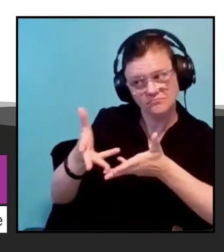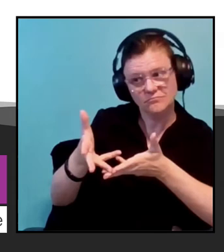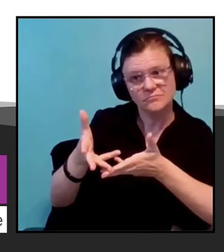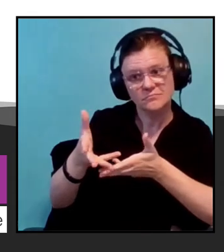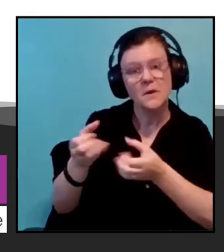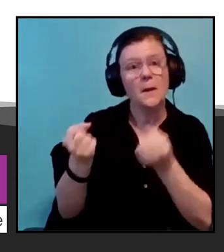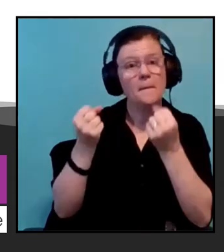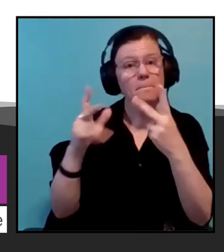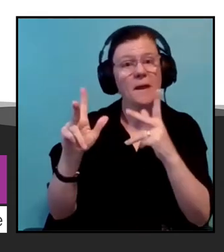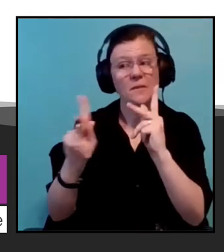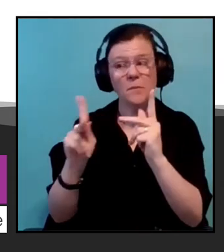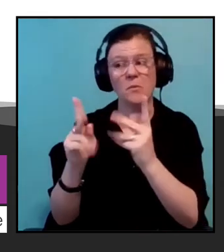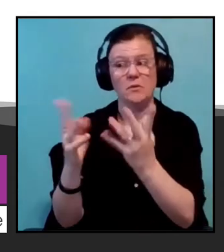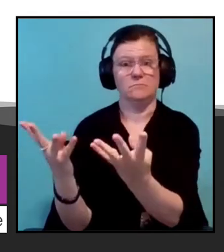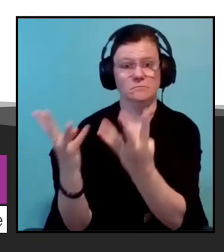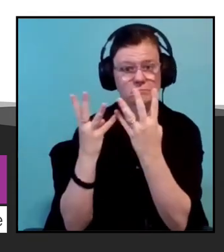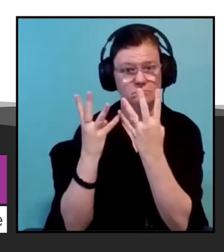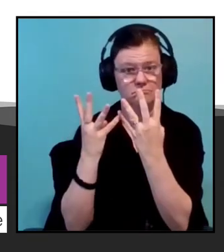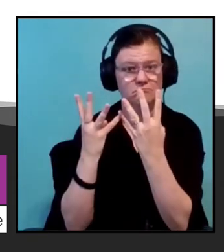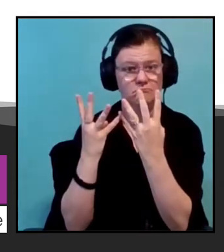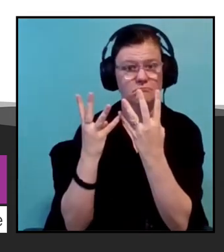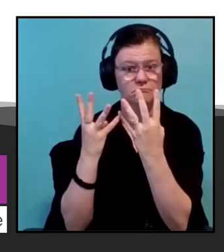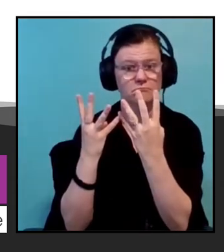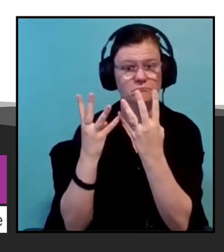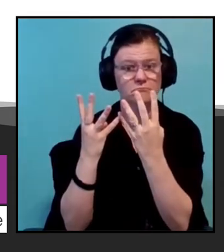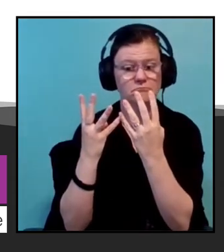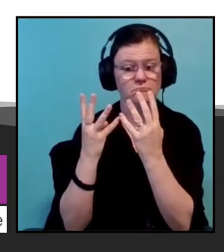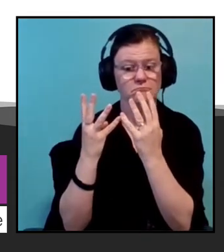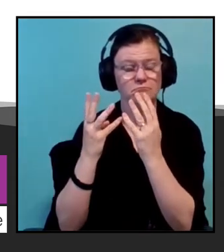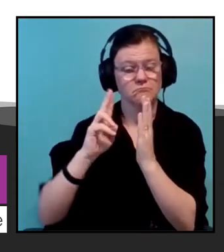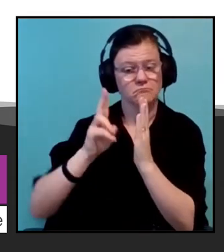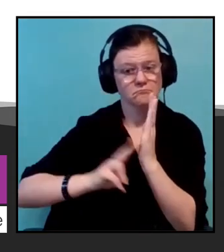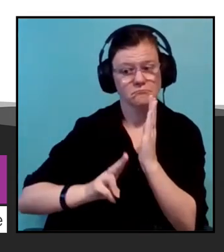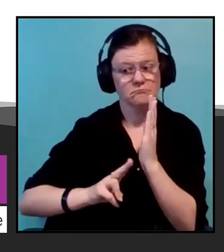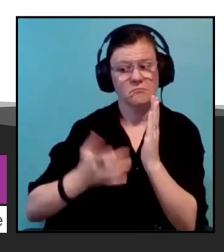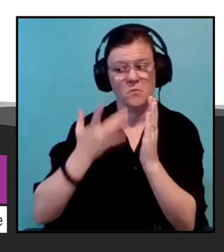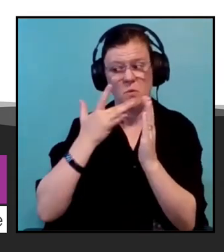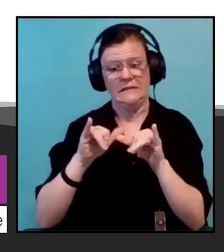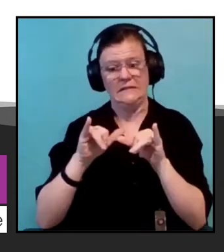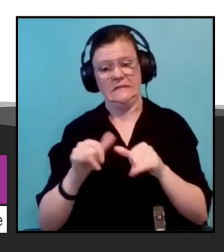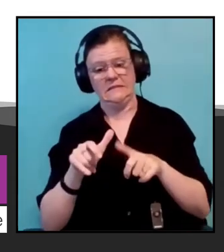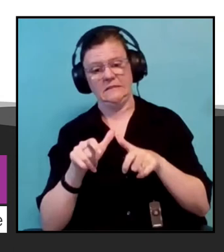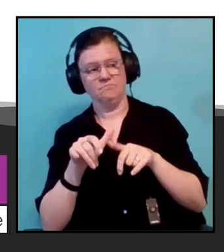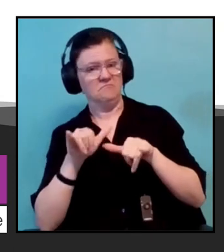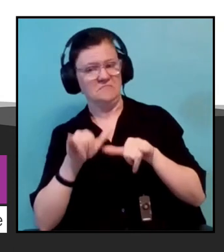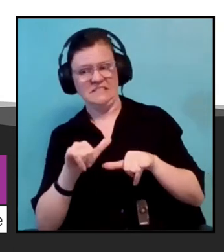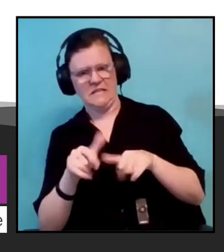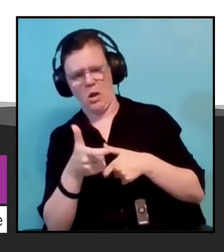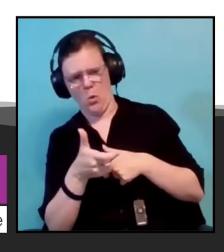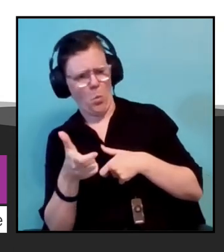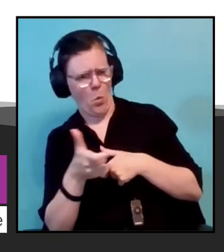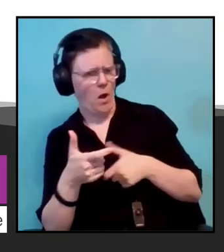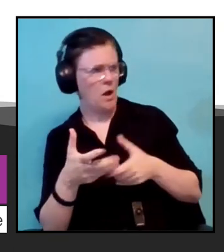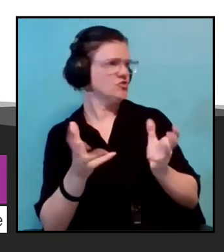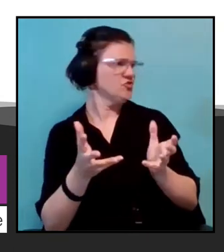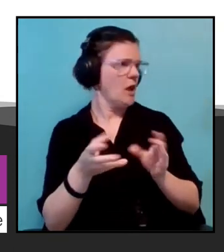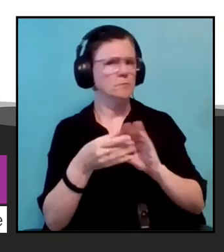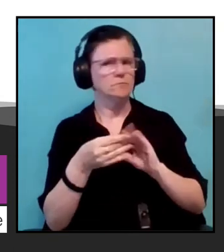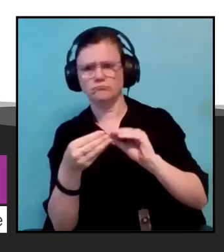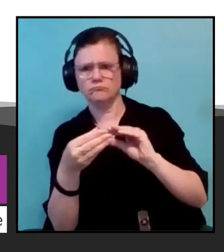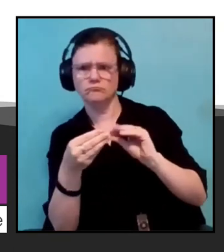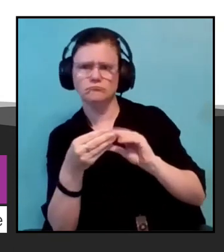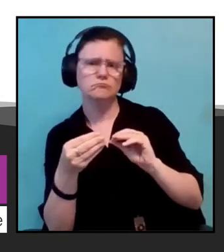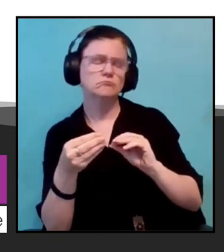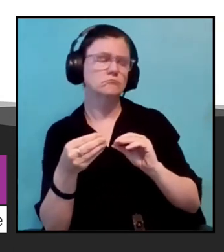lot of the people who kind of stopped by to build flags actually ended up staying for longer or just having conversations